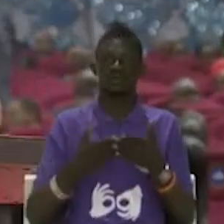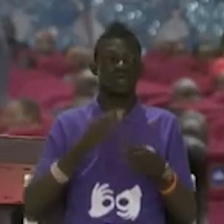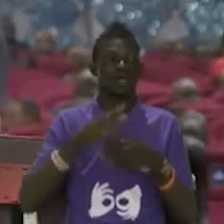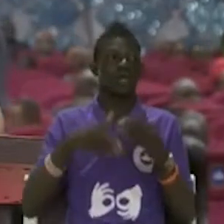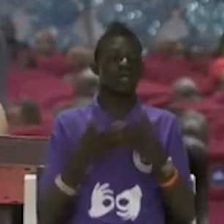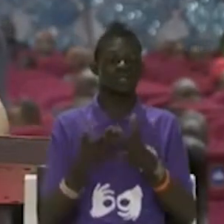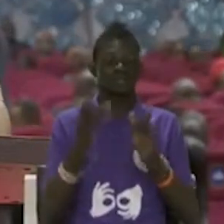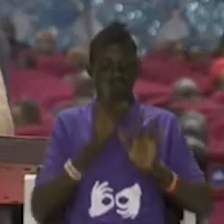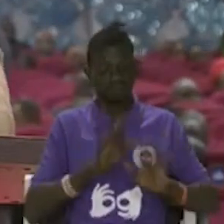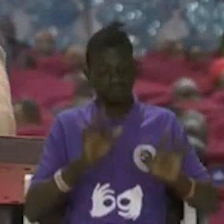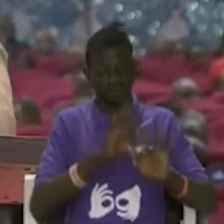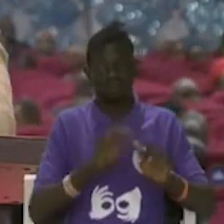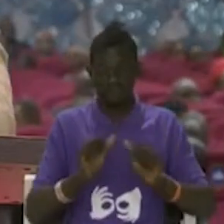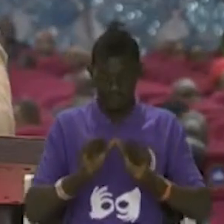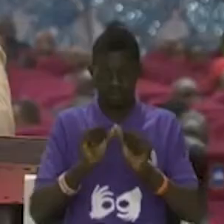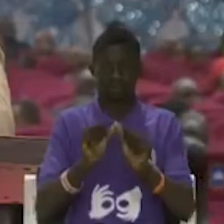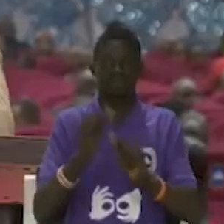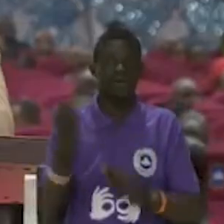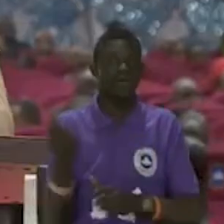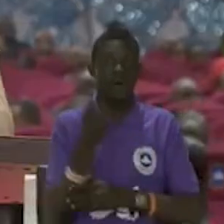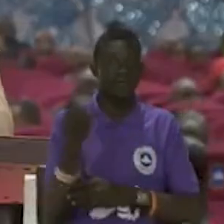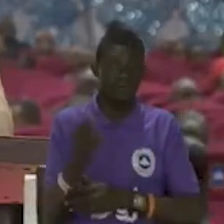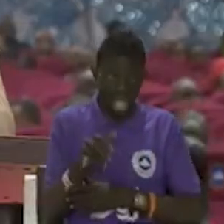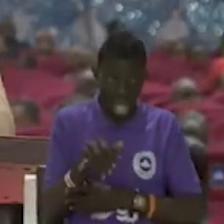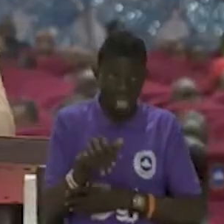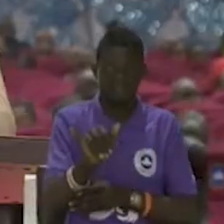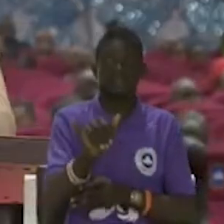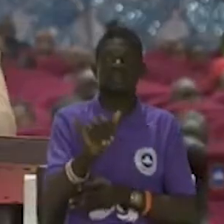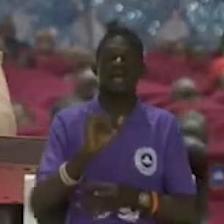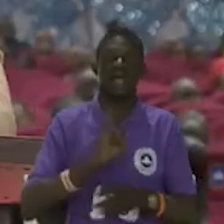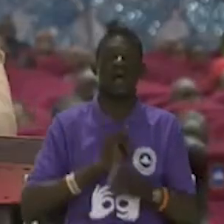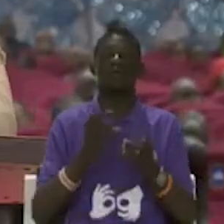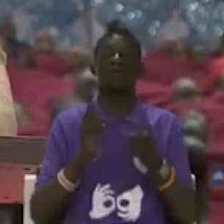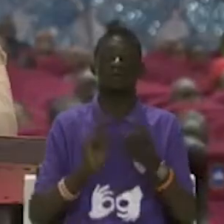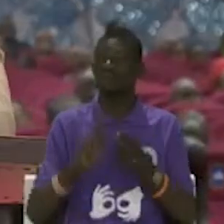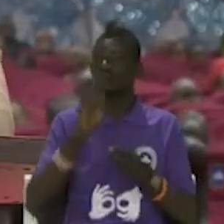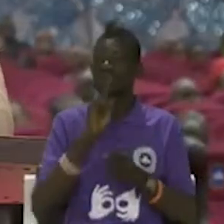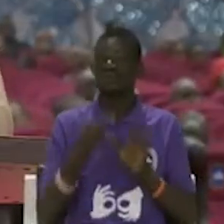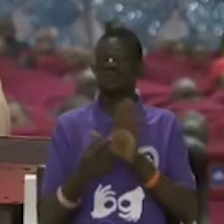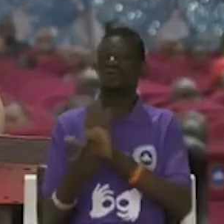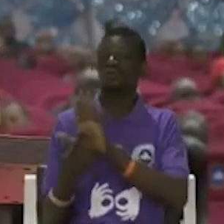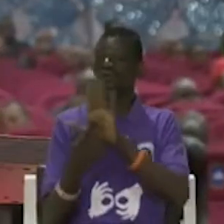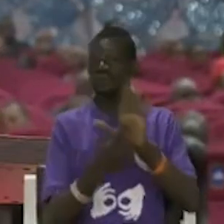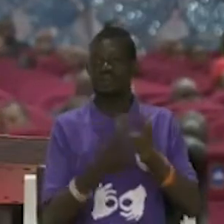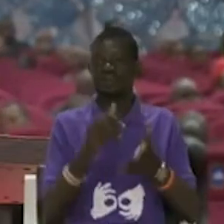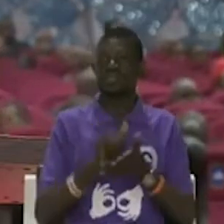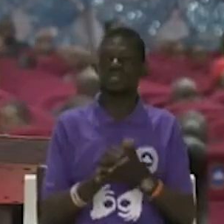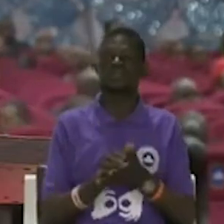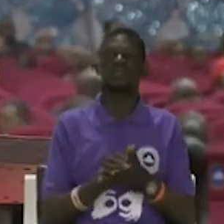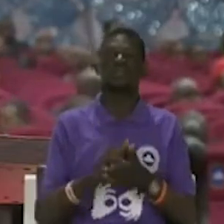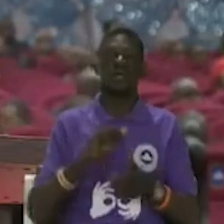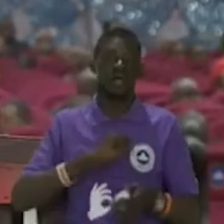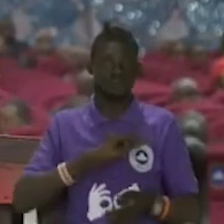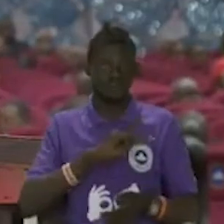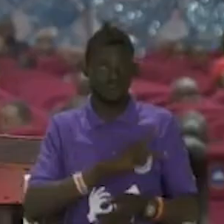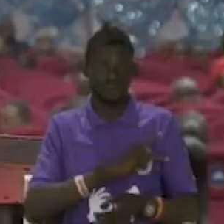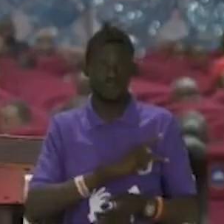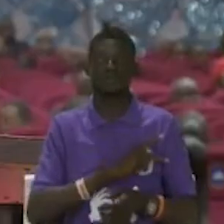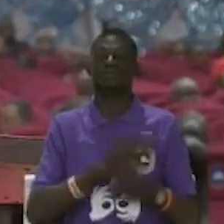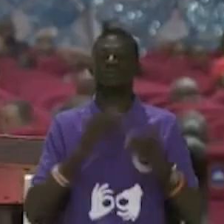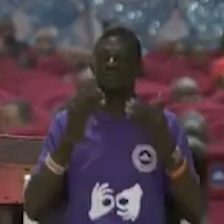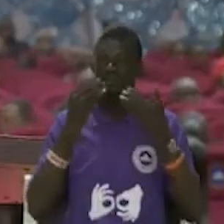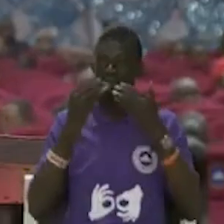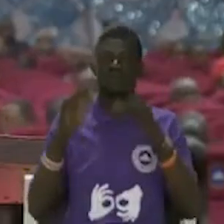his mercies endures forever, I want us to truly show that gratitude to the goodness of